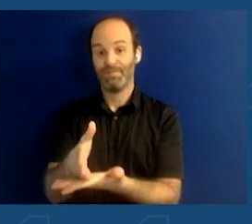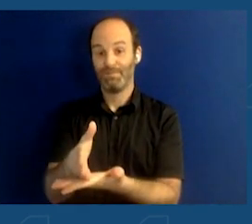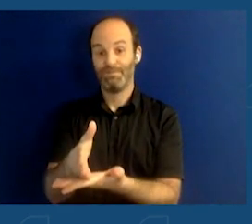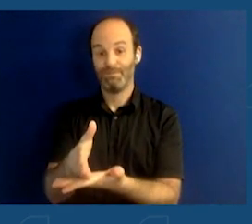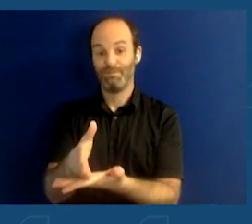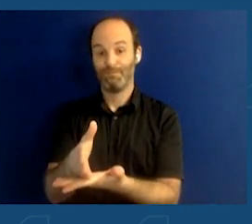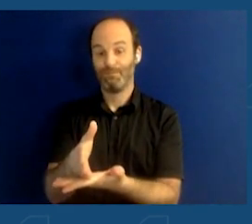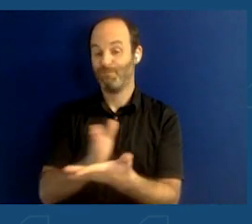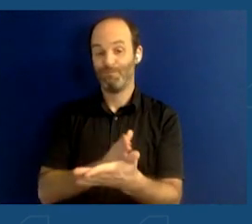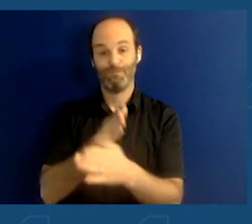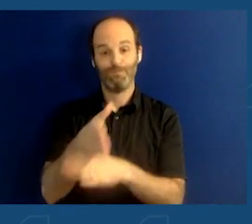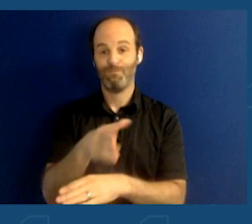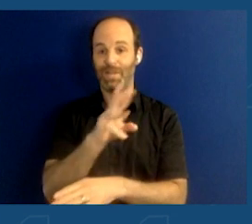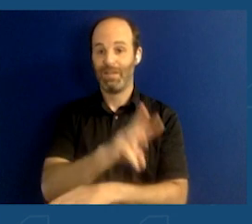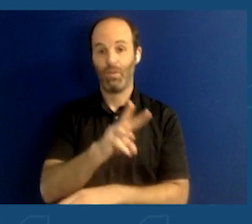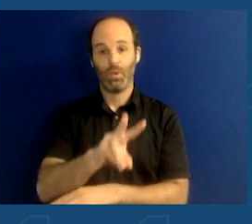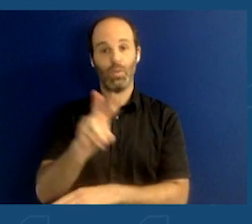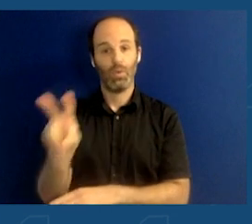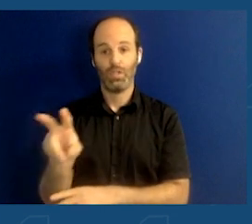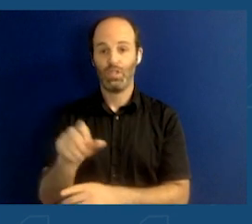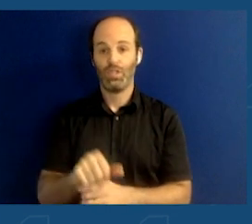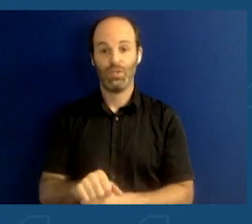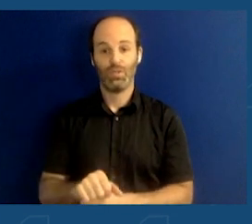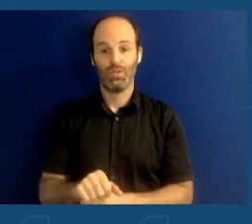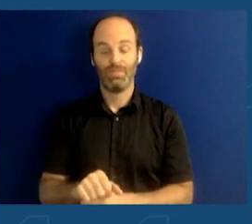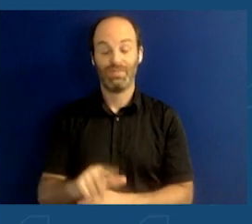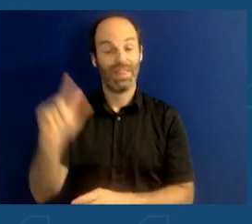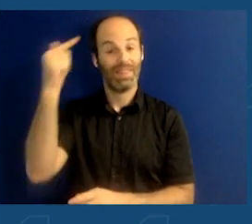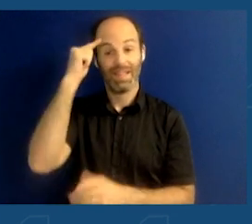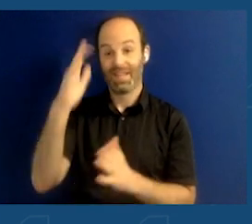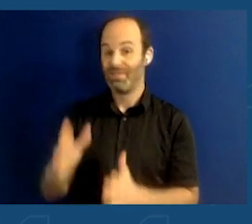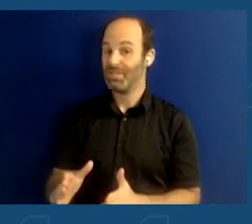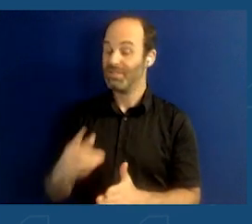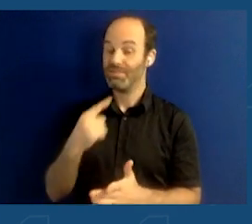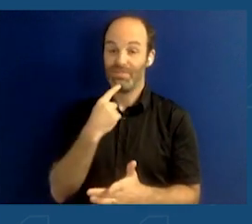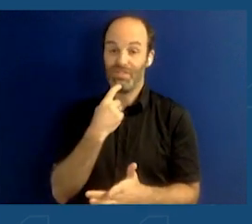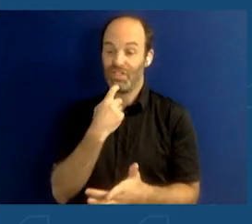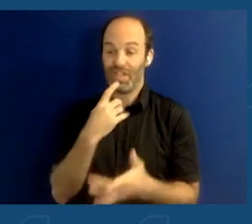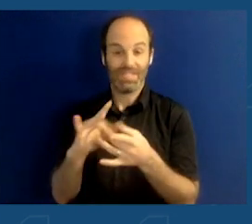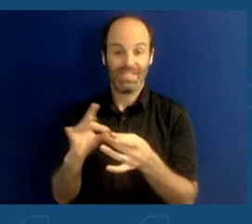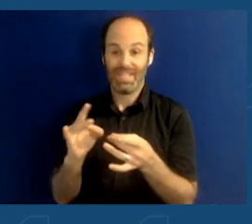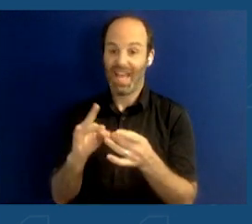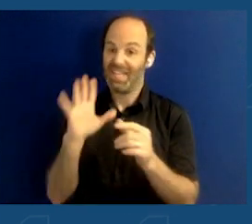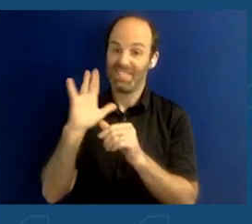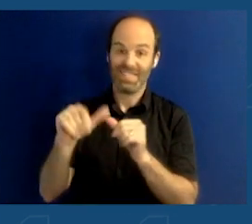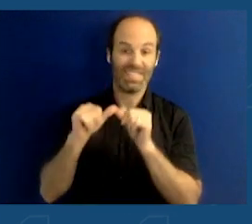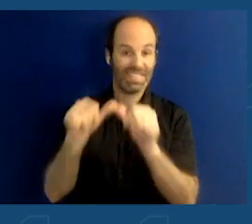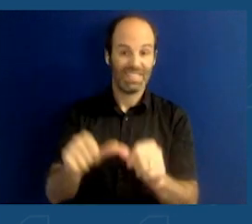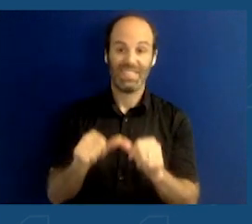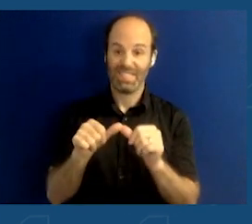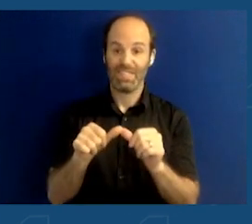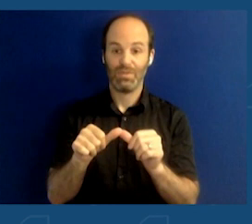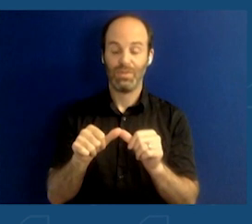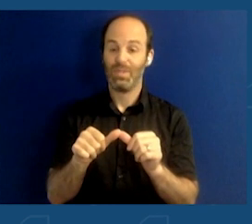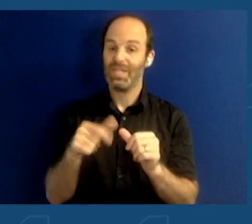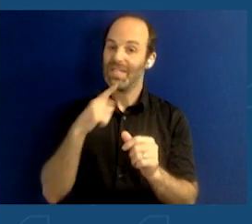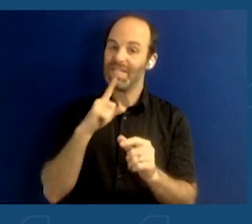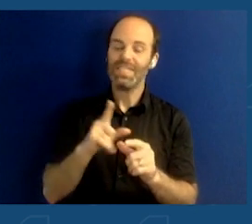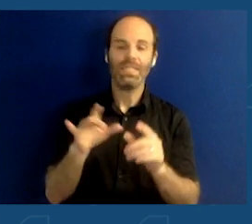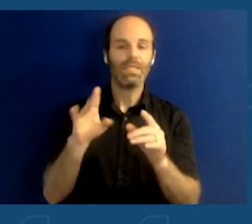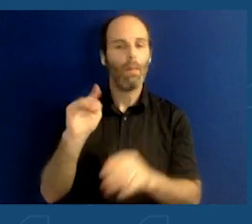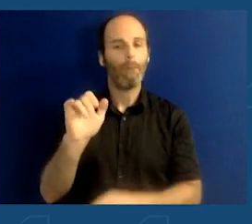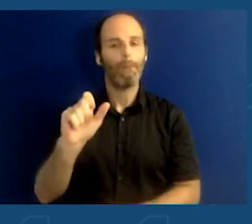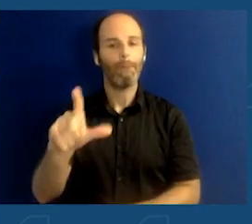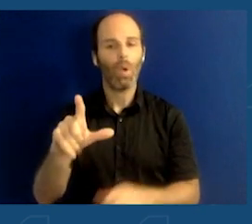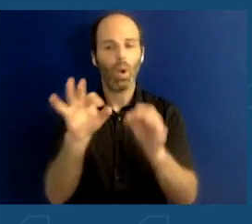after World War II, as the governor just said. It is a moral imperative that